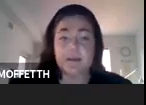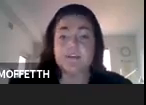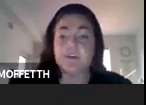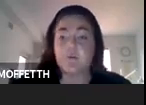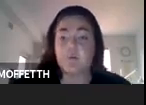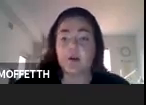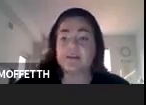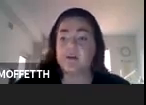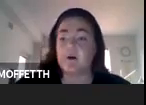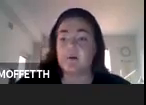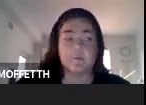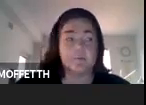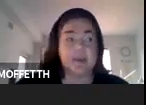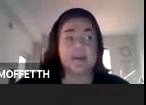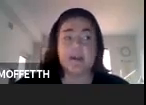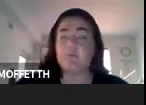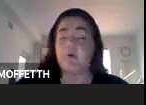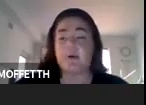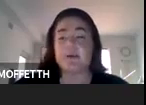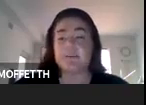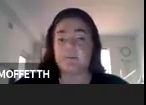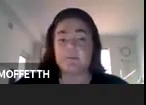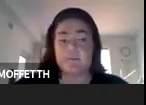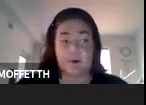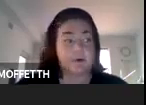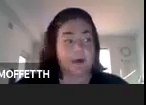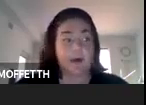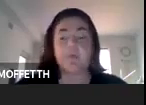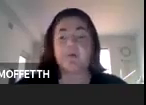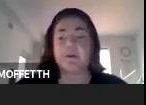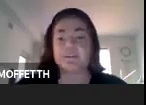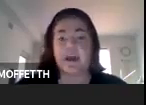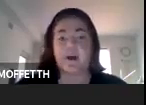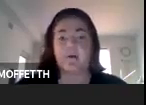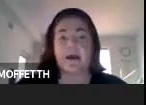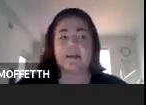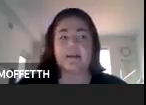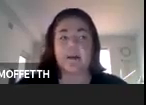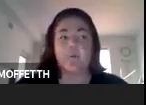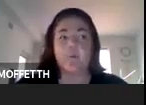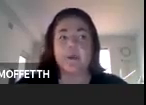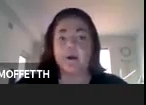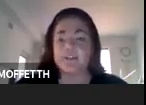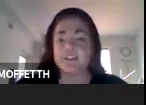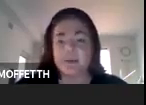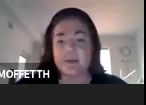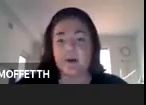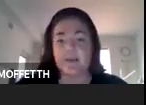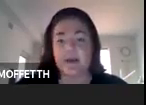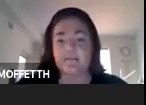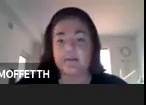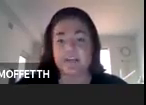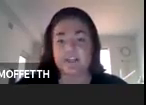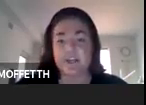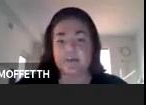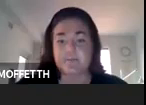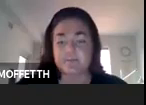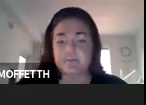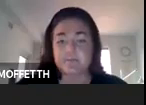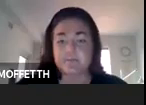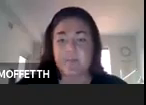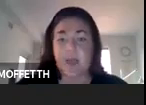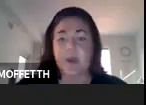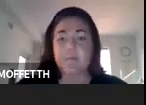grades. So the work has been in progress for a couple of years now, and we are just building on that